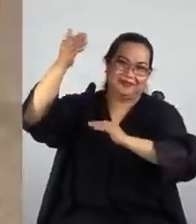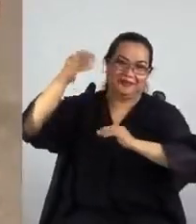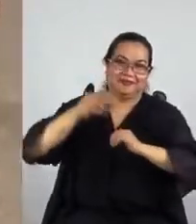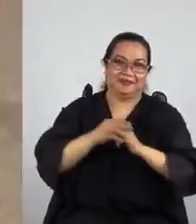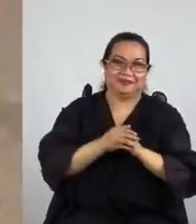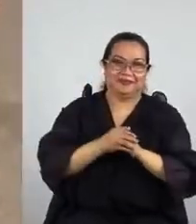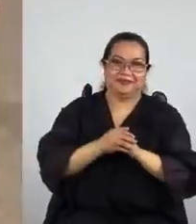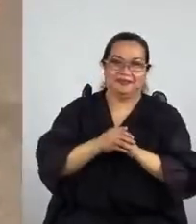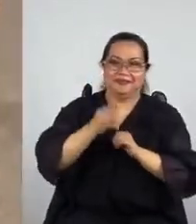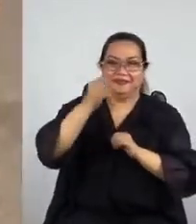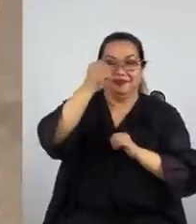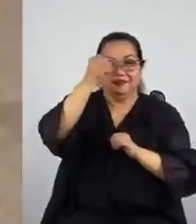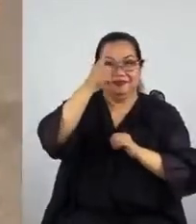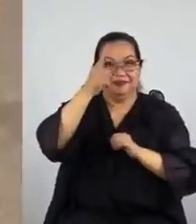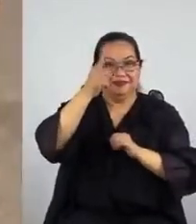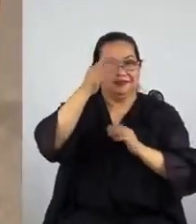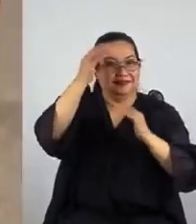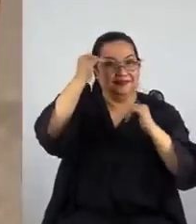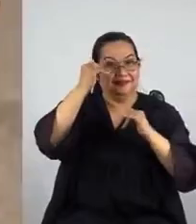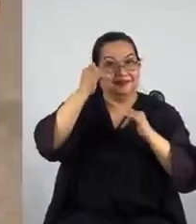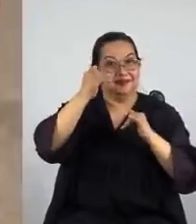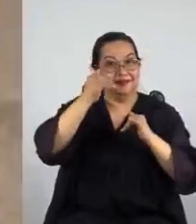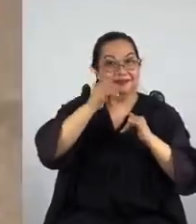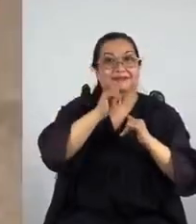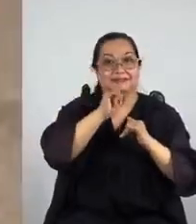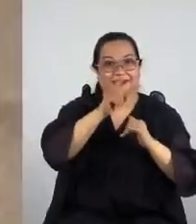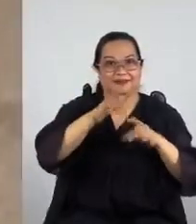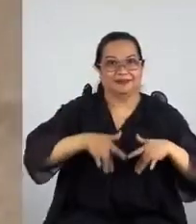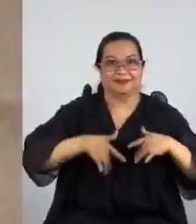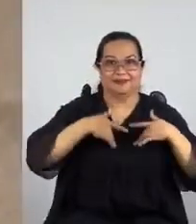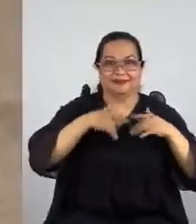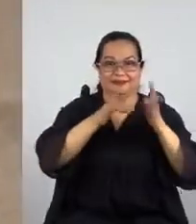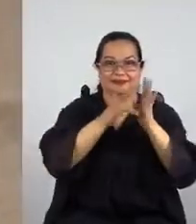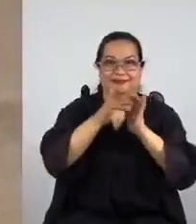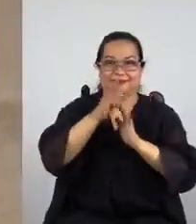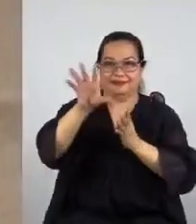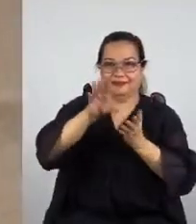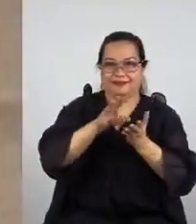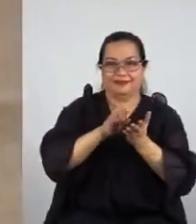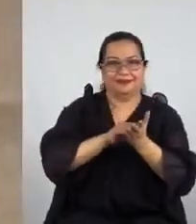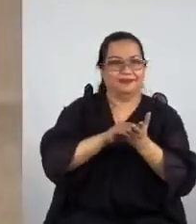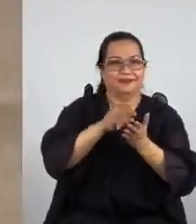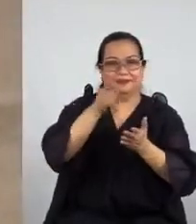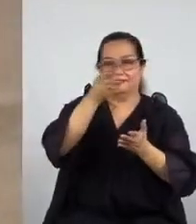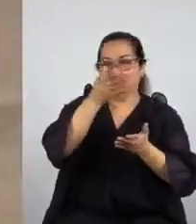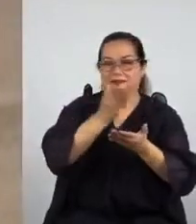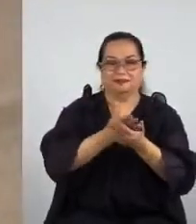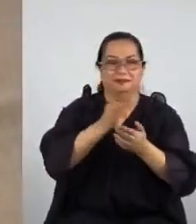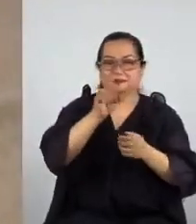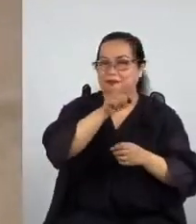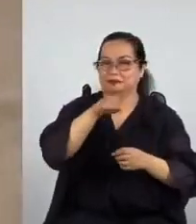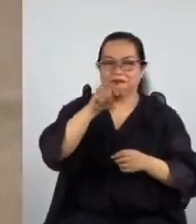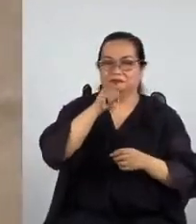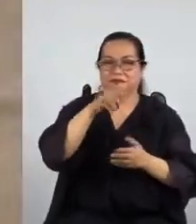By understanding and expecting the pattern of Jesus' life, we will be inspired to endure and live godly lives. We will not grow weak or faint.